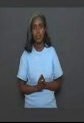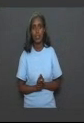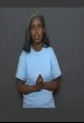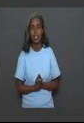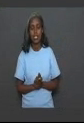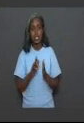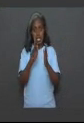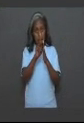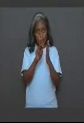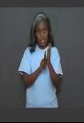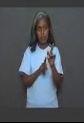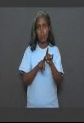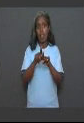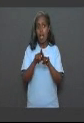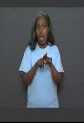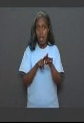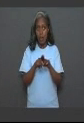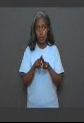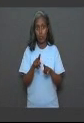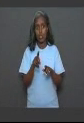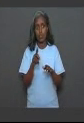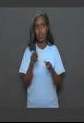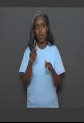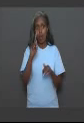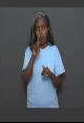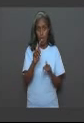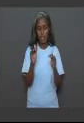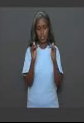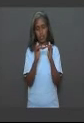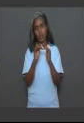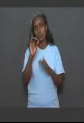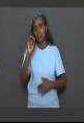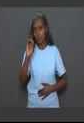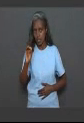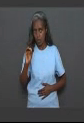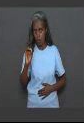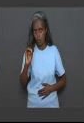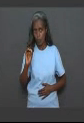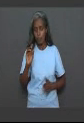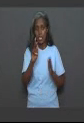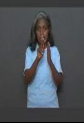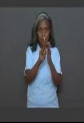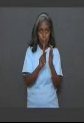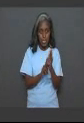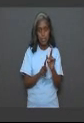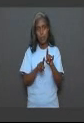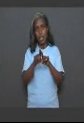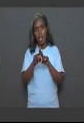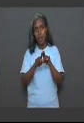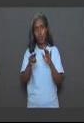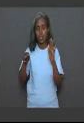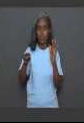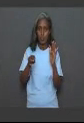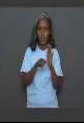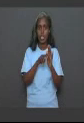The principal argument of 1 is 0. The principal